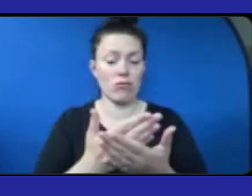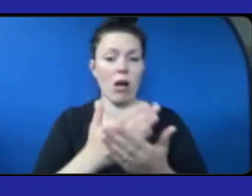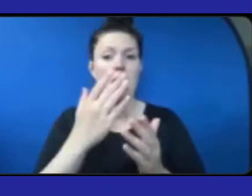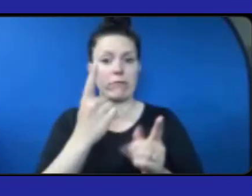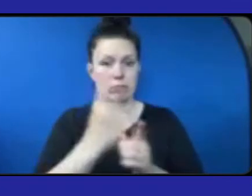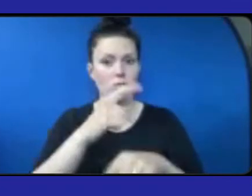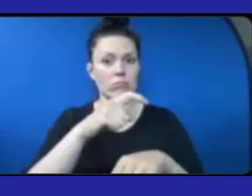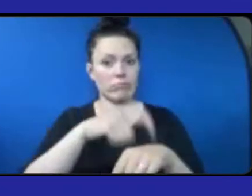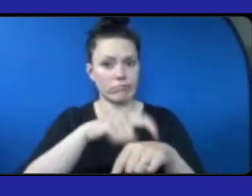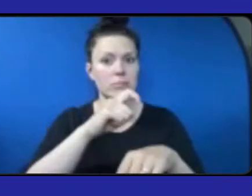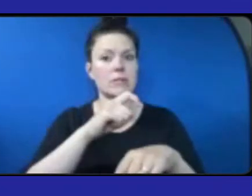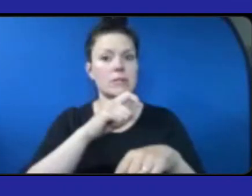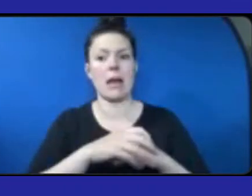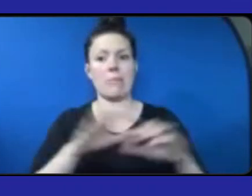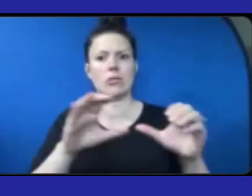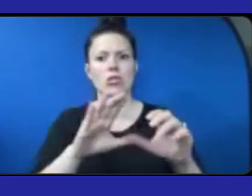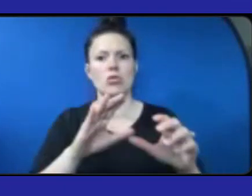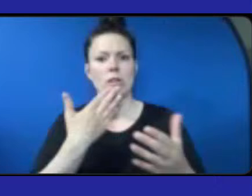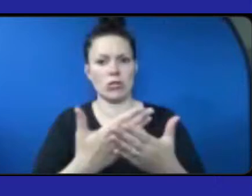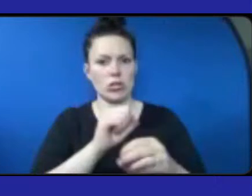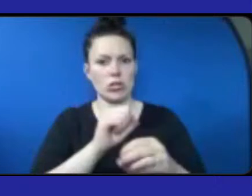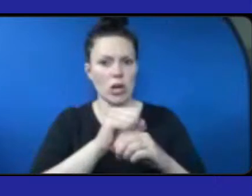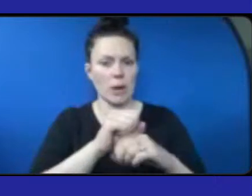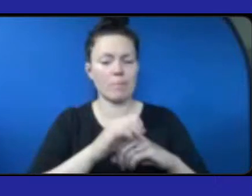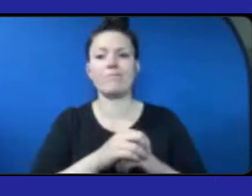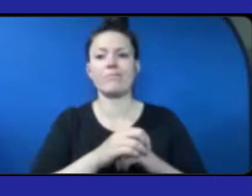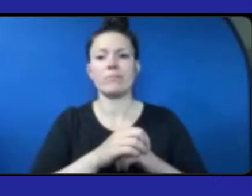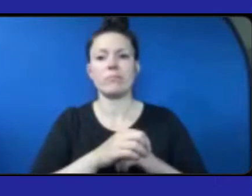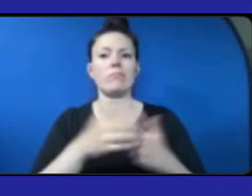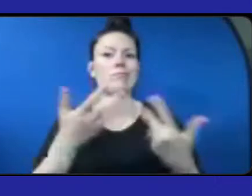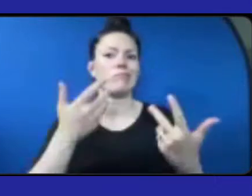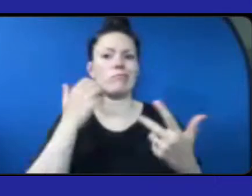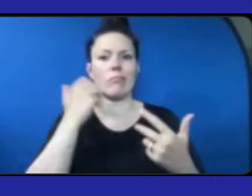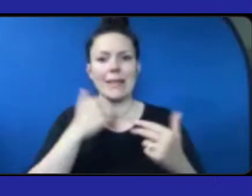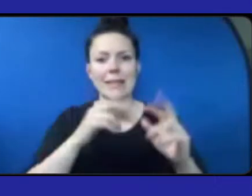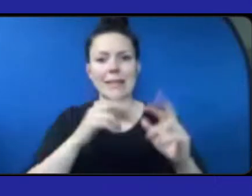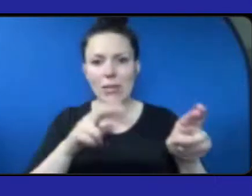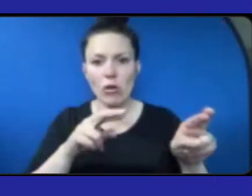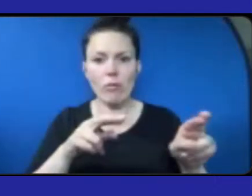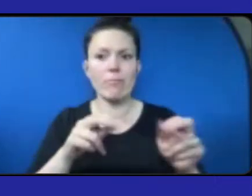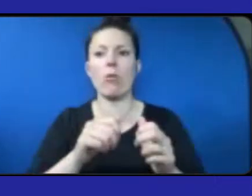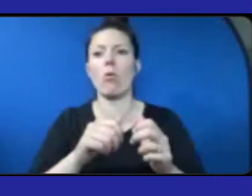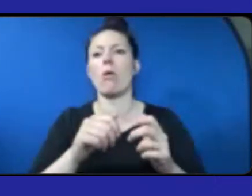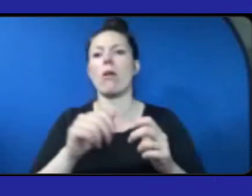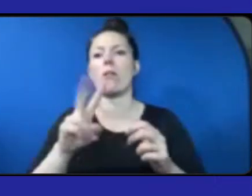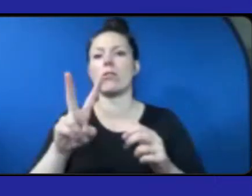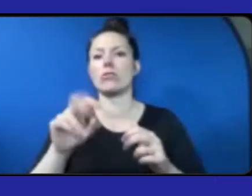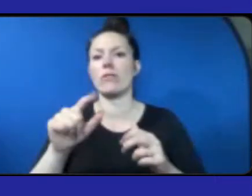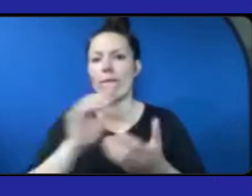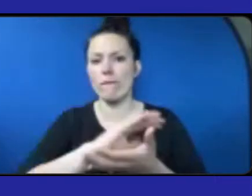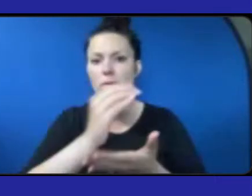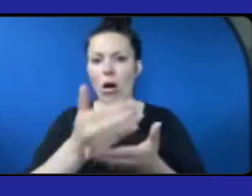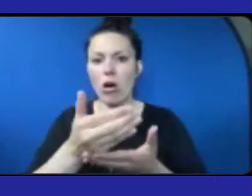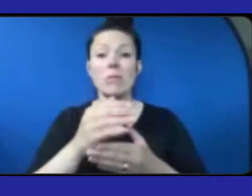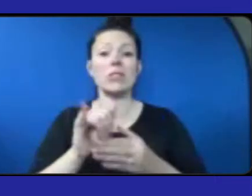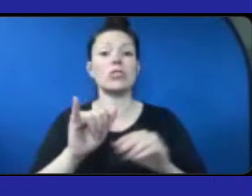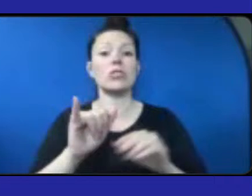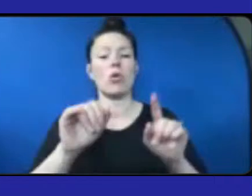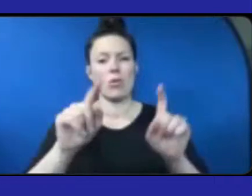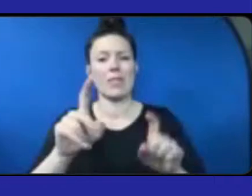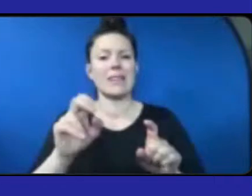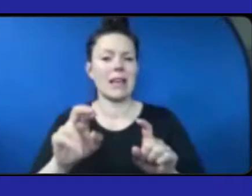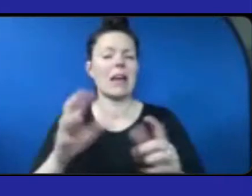doing an adequate job. So they need to do daily reports to us on what the volumes are looking like. So those testing vendors do